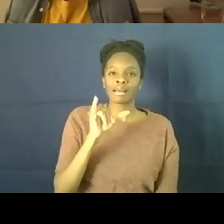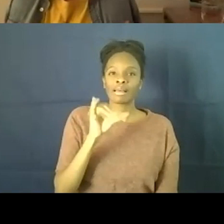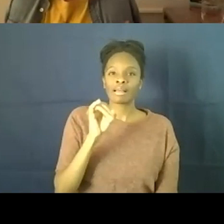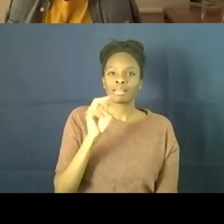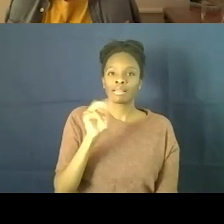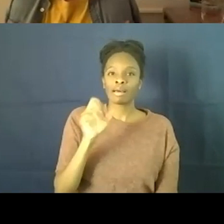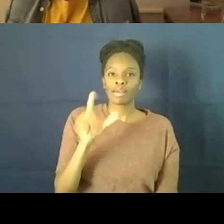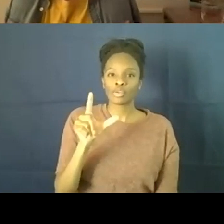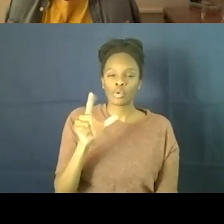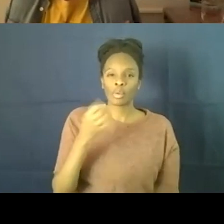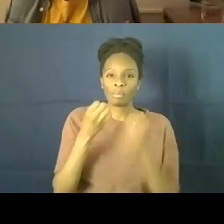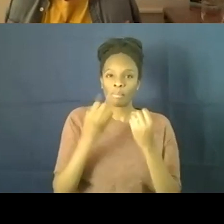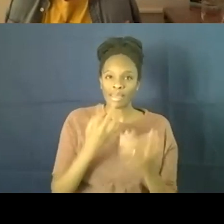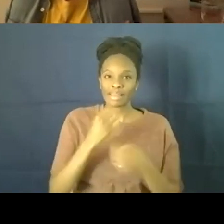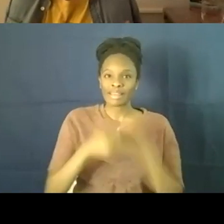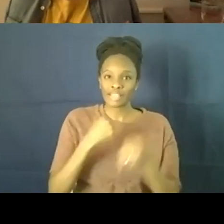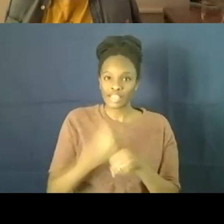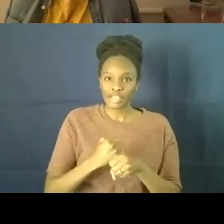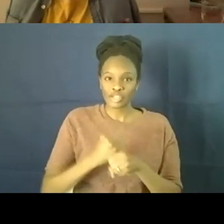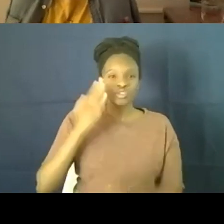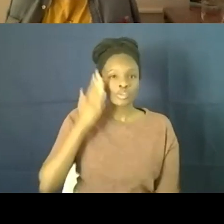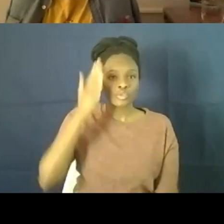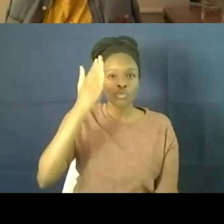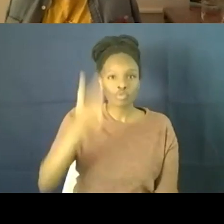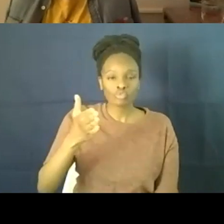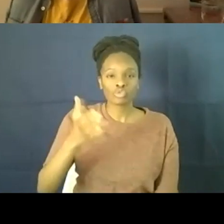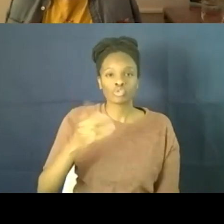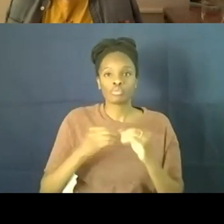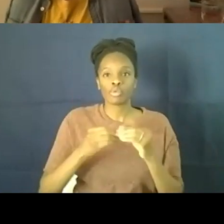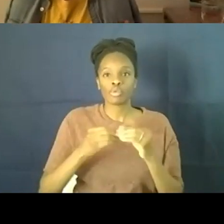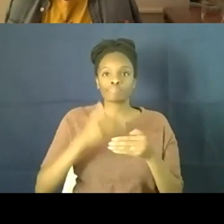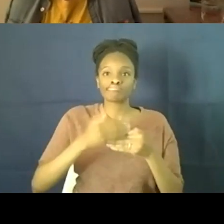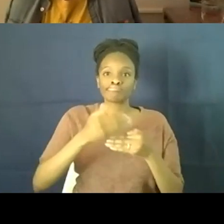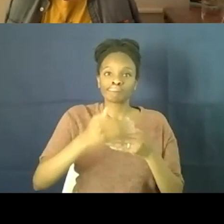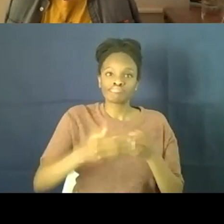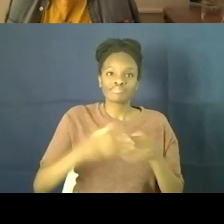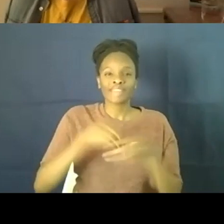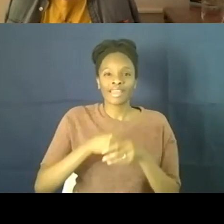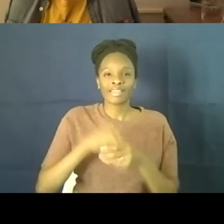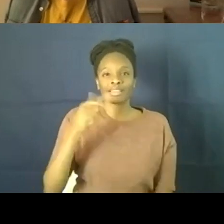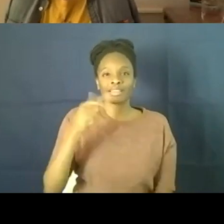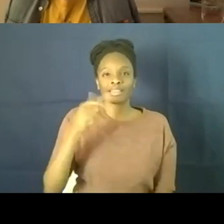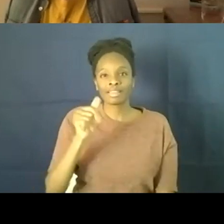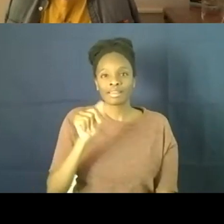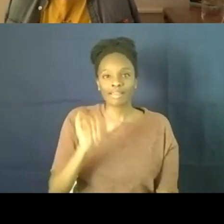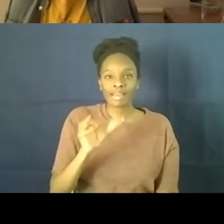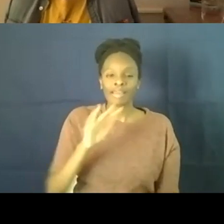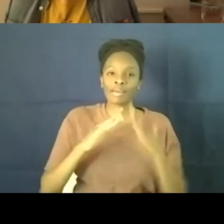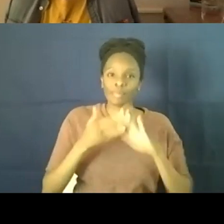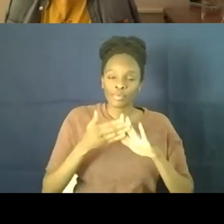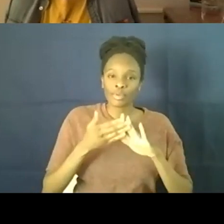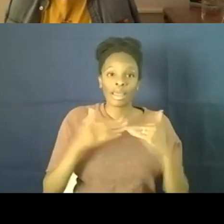years in the future, kind of like somebody who was further along in the gay community, less of a baby gay, had a lot